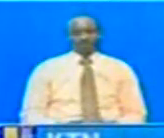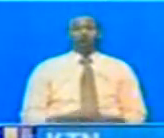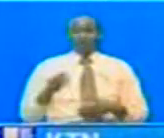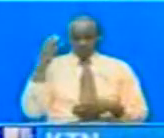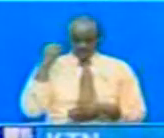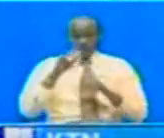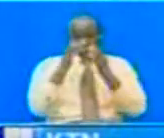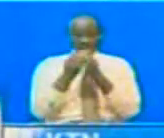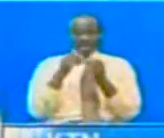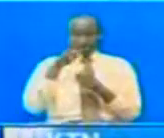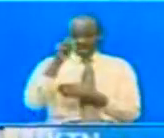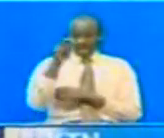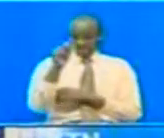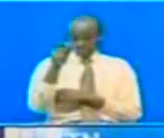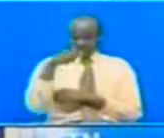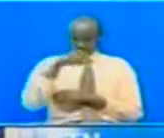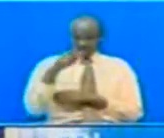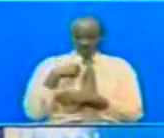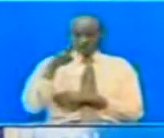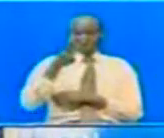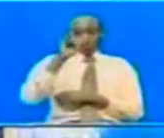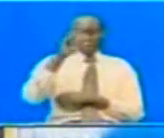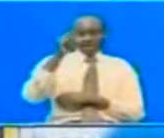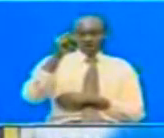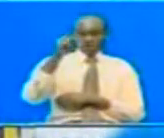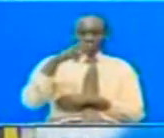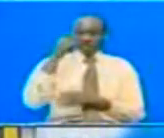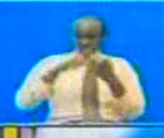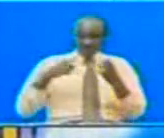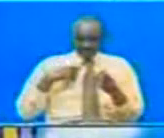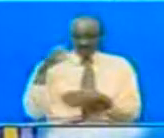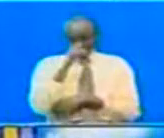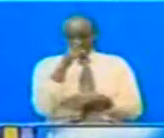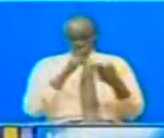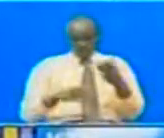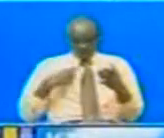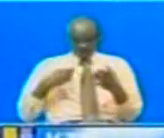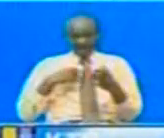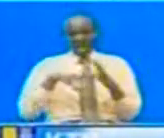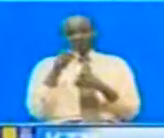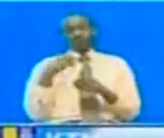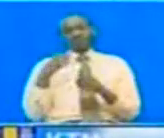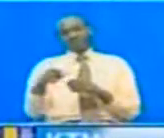Former world marathon record holder Wilson Kipsang has been reported to have missed an